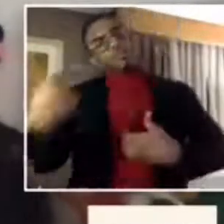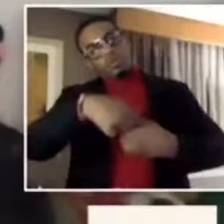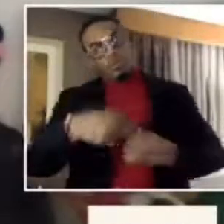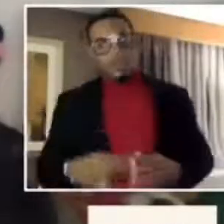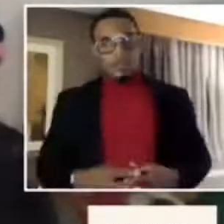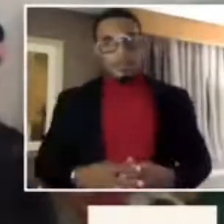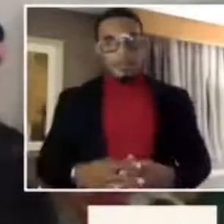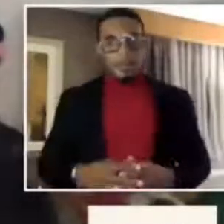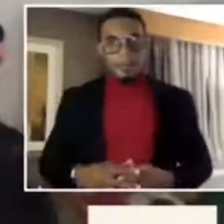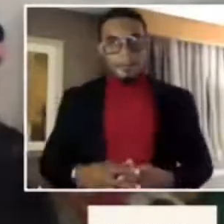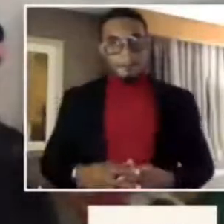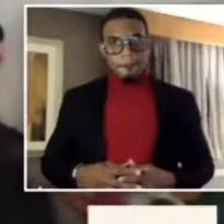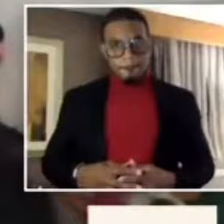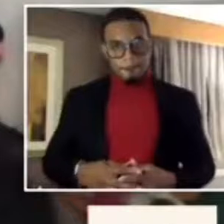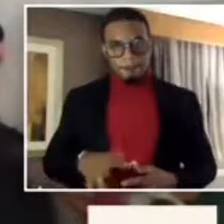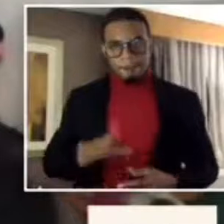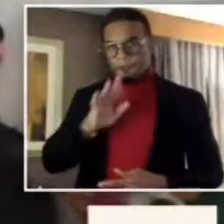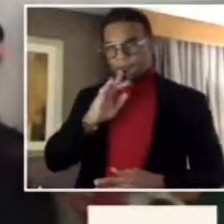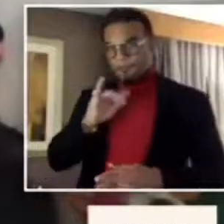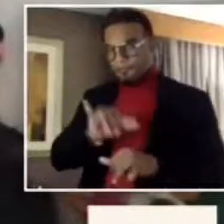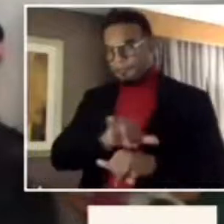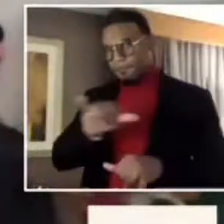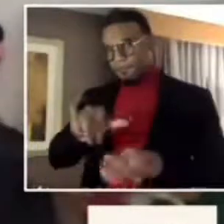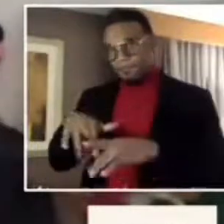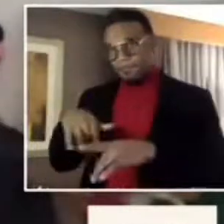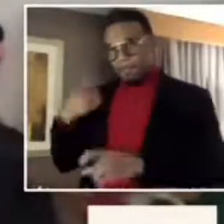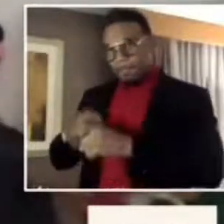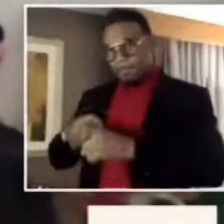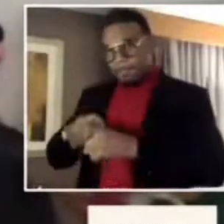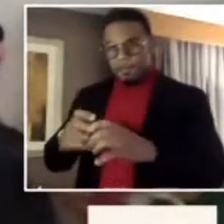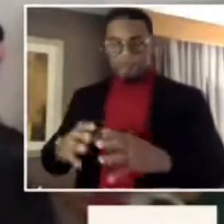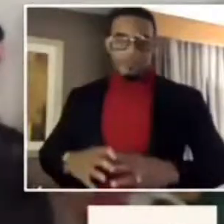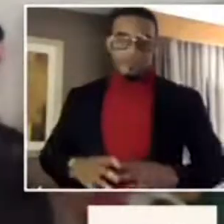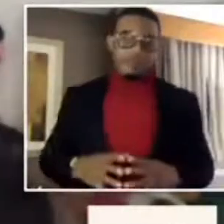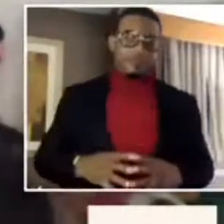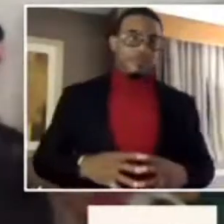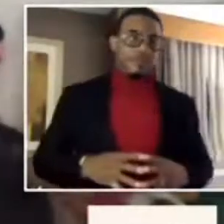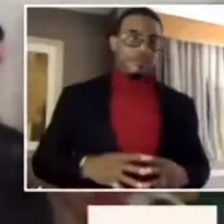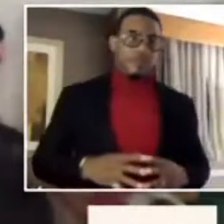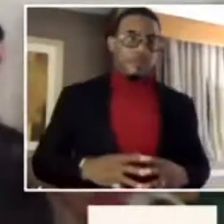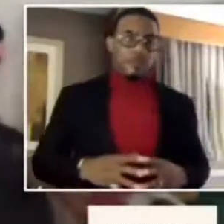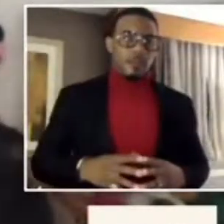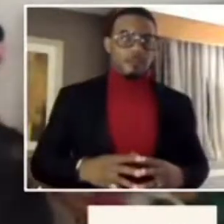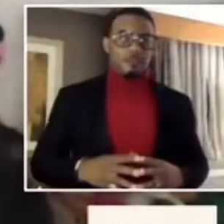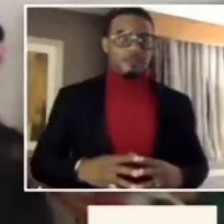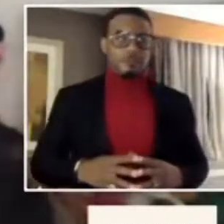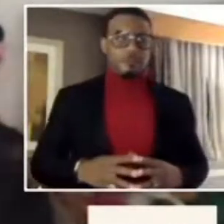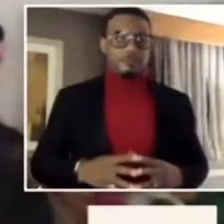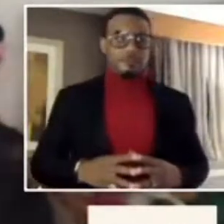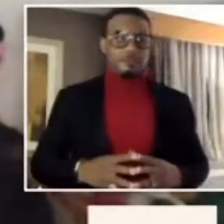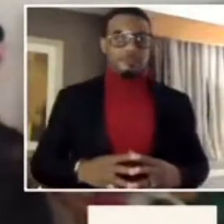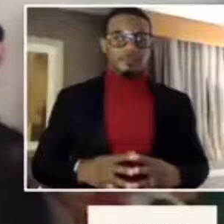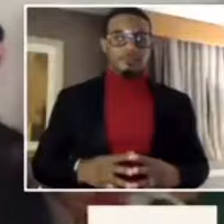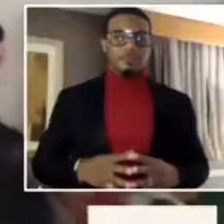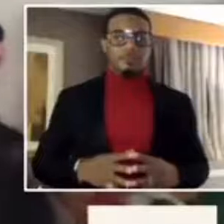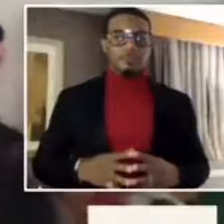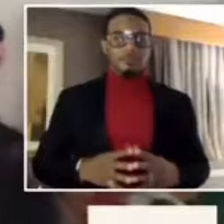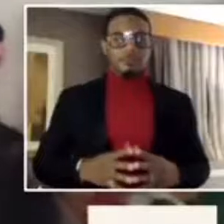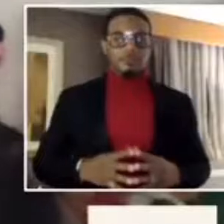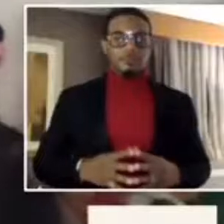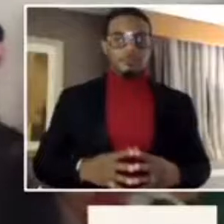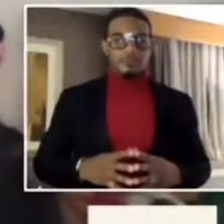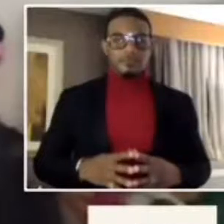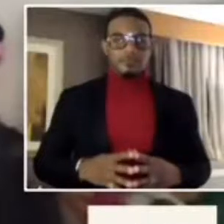Podemos lograrlo. Y votando es solo el primer paso. Firmando los estatutos del pueblo